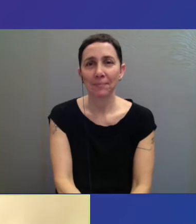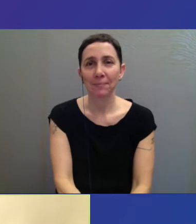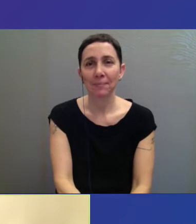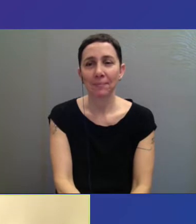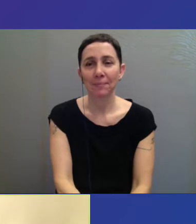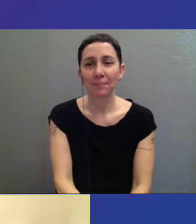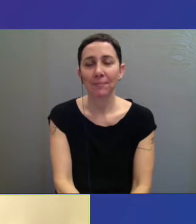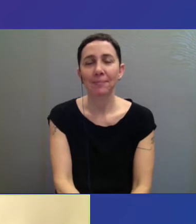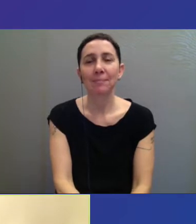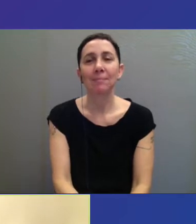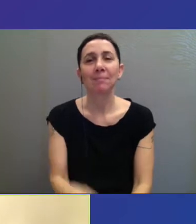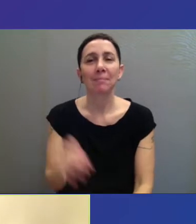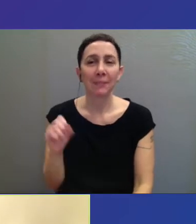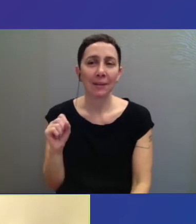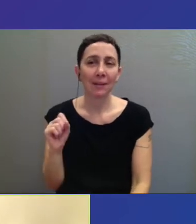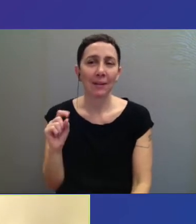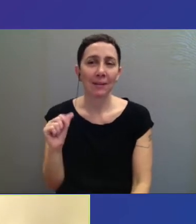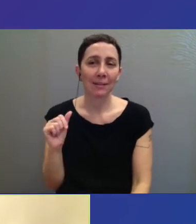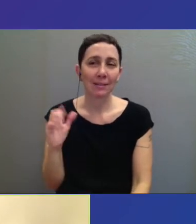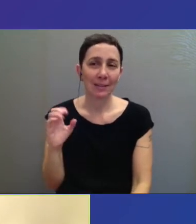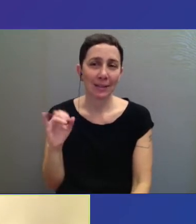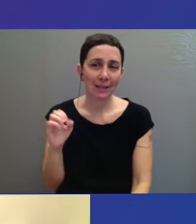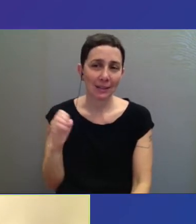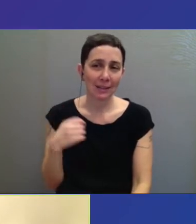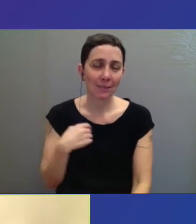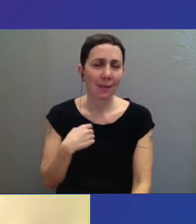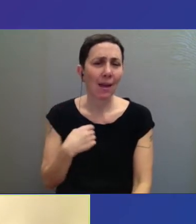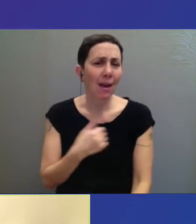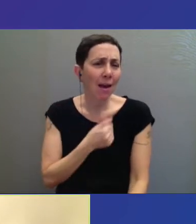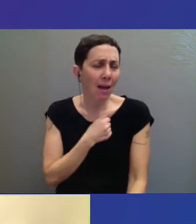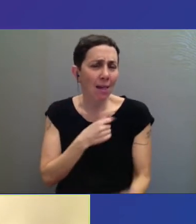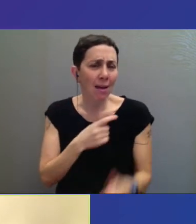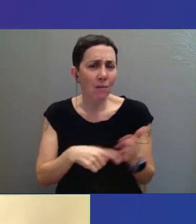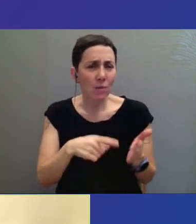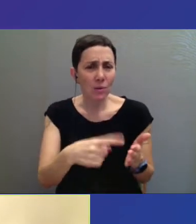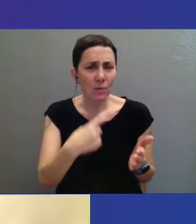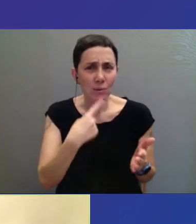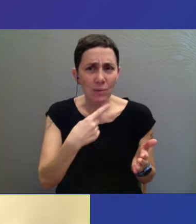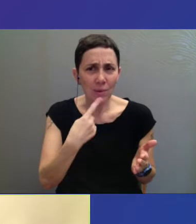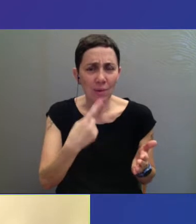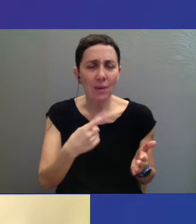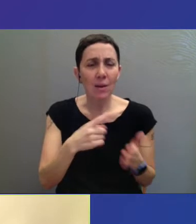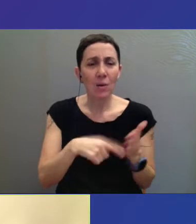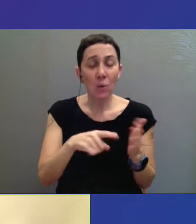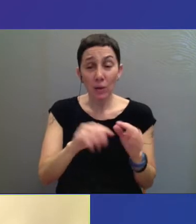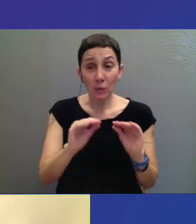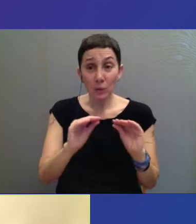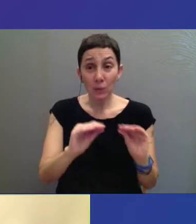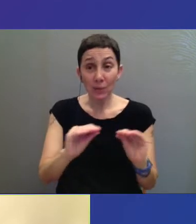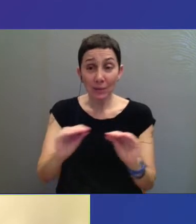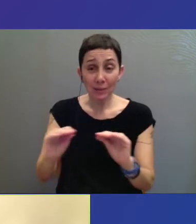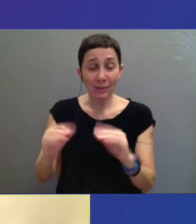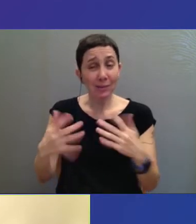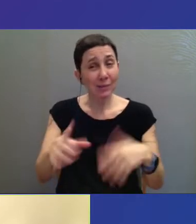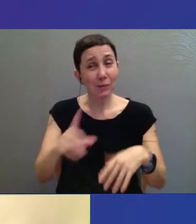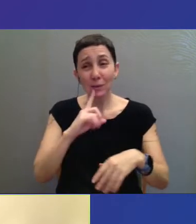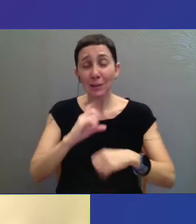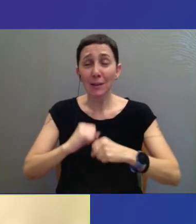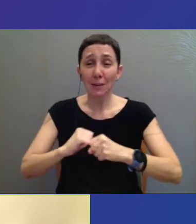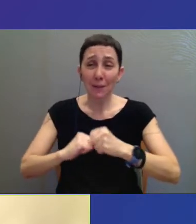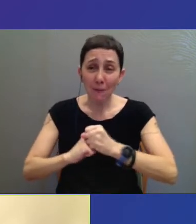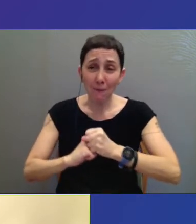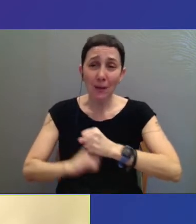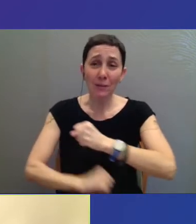Stacie back in. I love what you're saying because the things that you're teaching are actually the foundations of so many